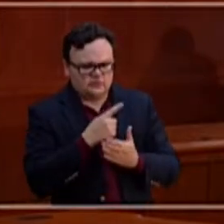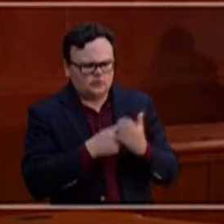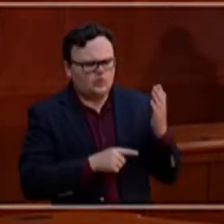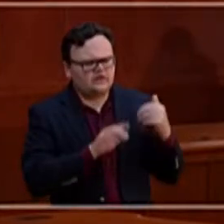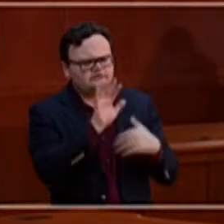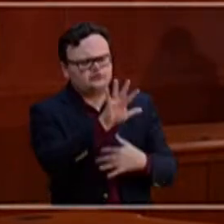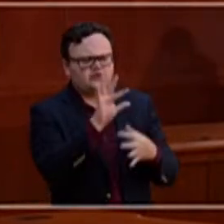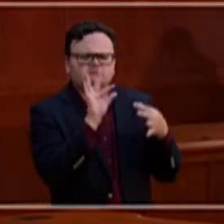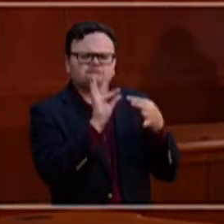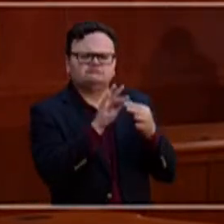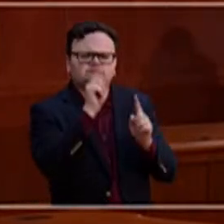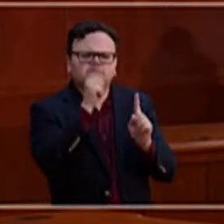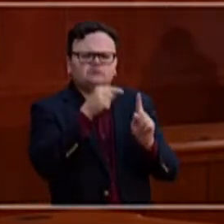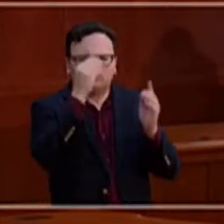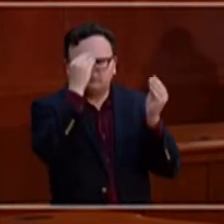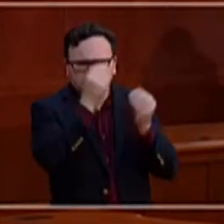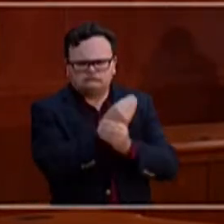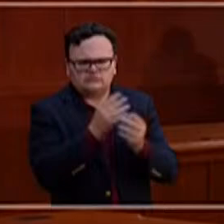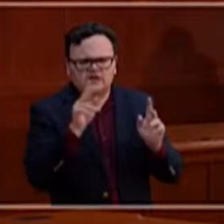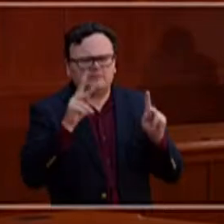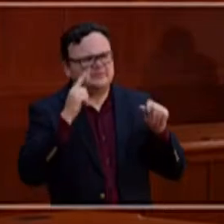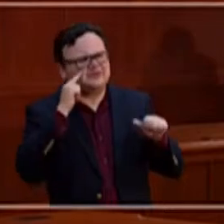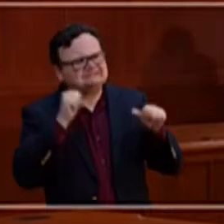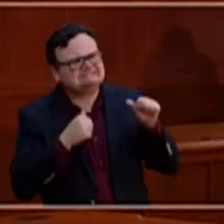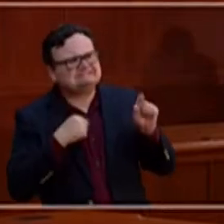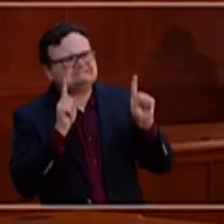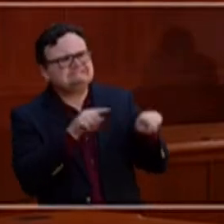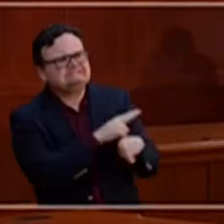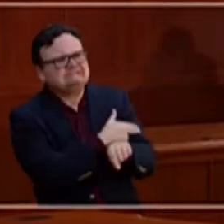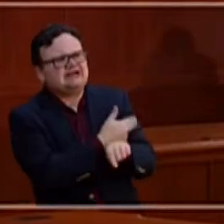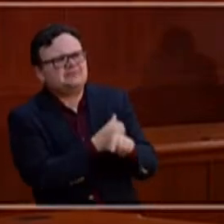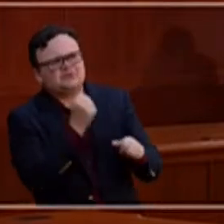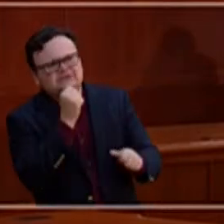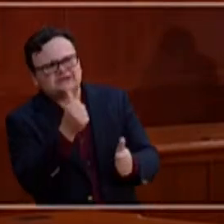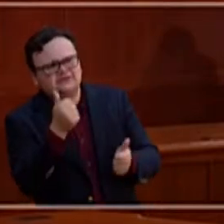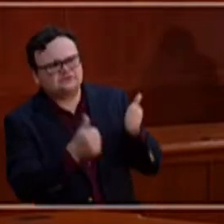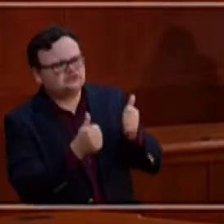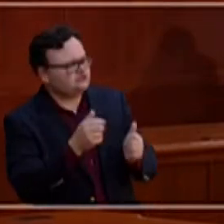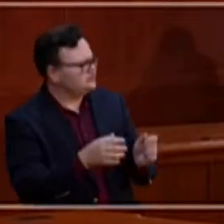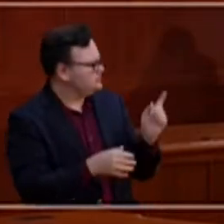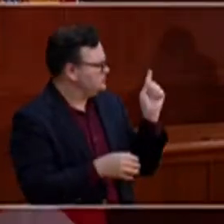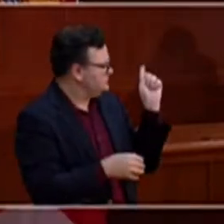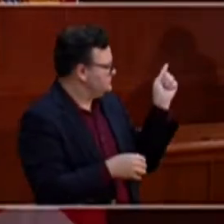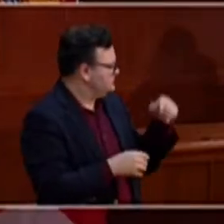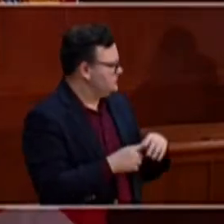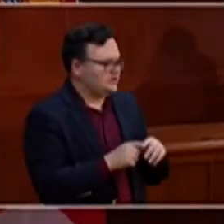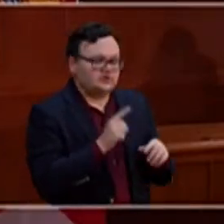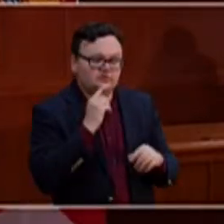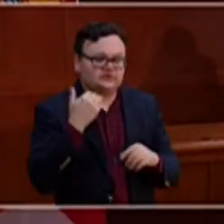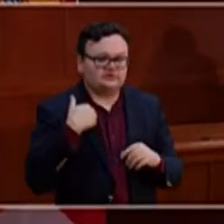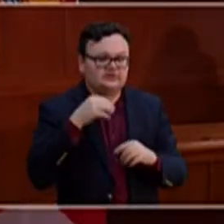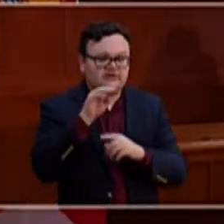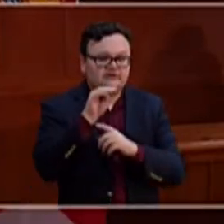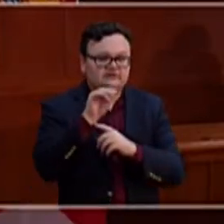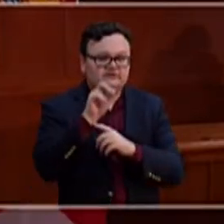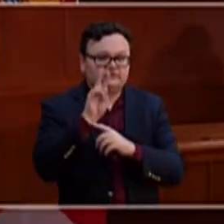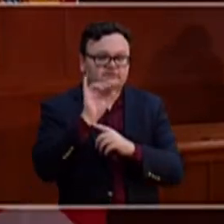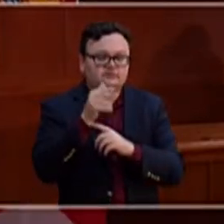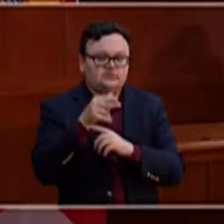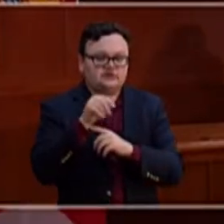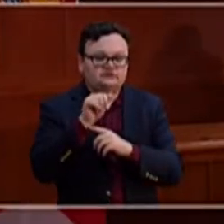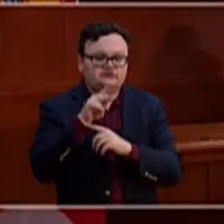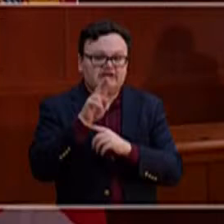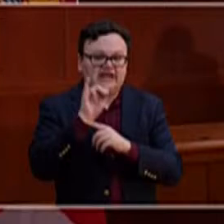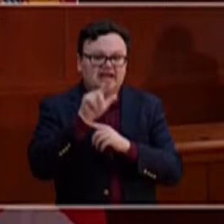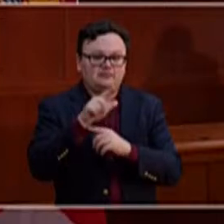people now who are thinking about whether they need to go in, given all that's going on with coronavirus? Yeah, we did. It was really amazing. In March and April, we saw a decrease in